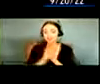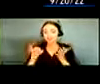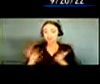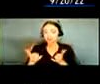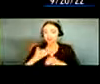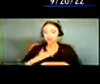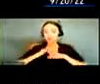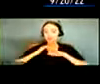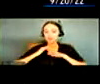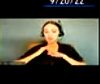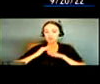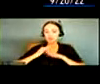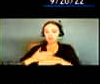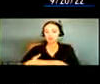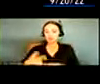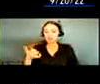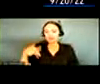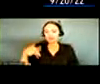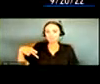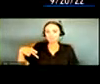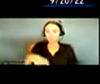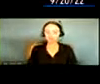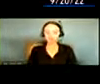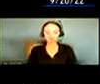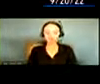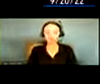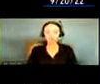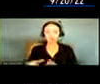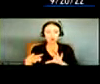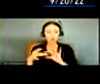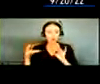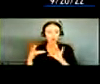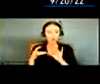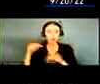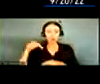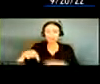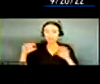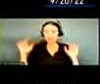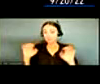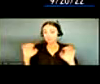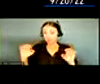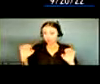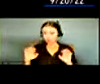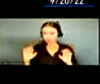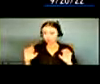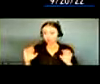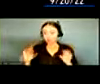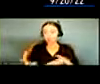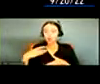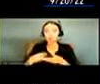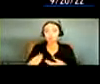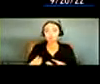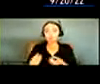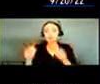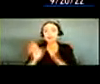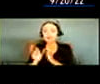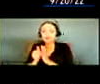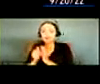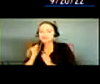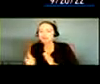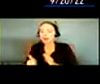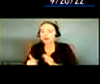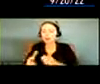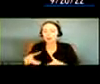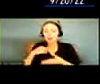prevent a gap in the law. And I want to note for members, however, that this emergency includes a number of amendments not included in the prior